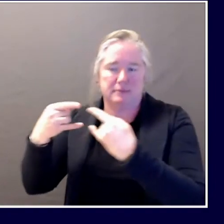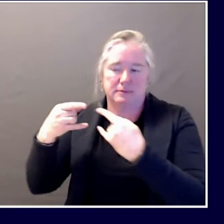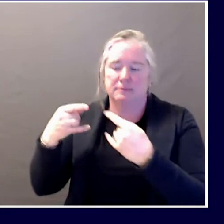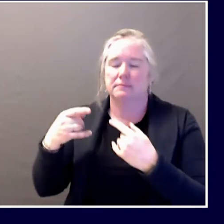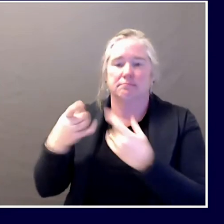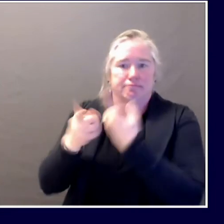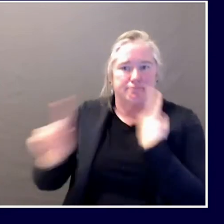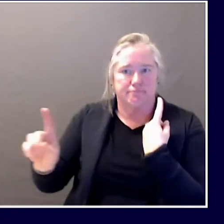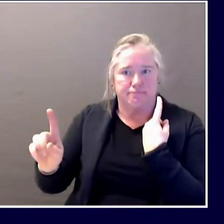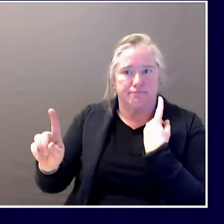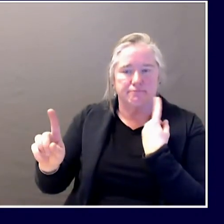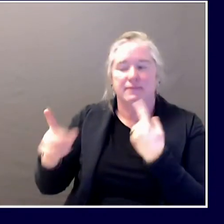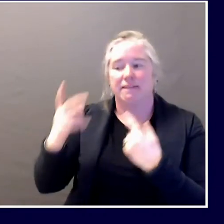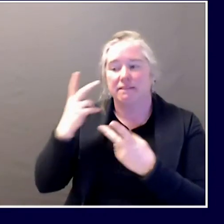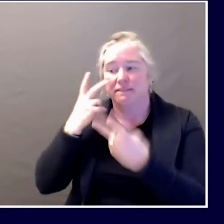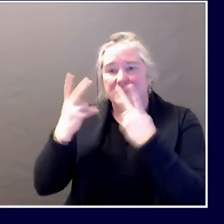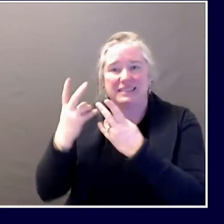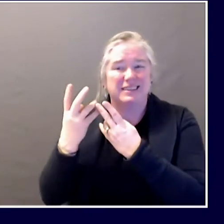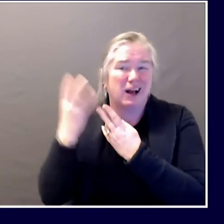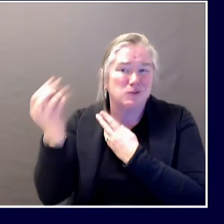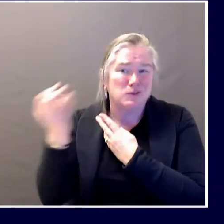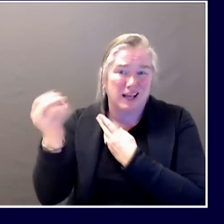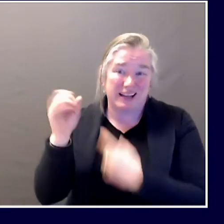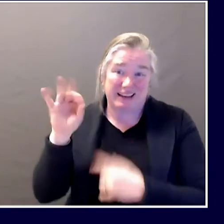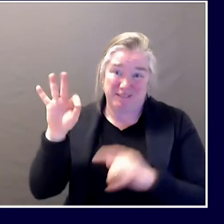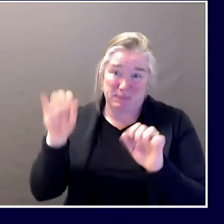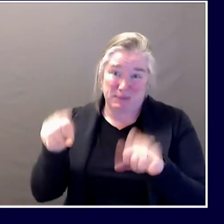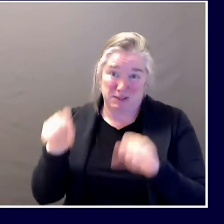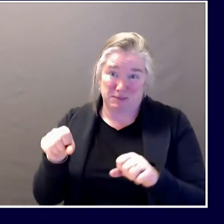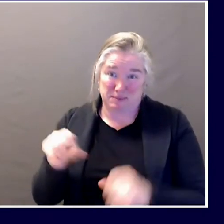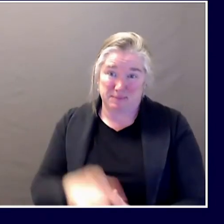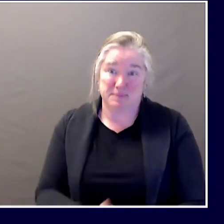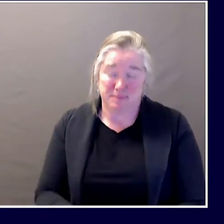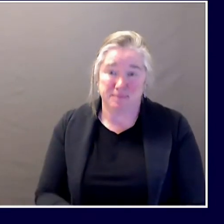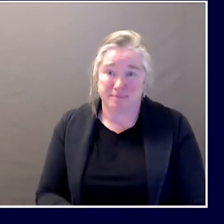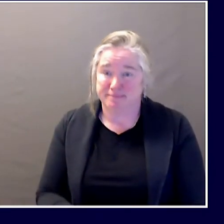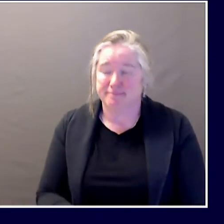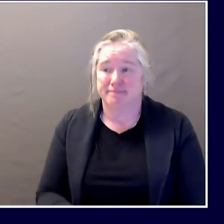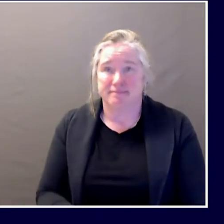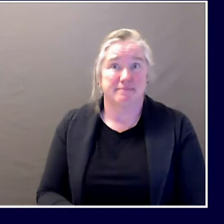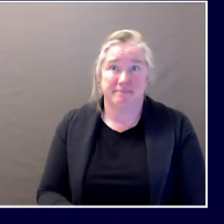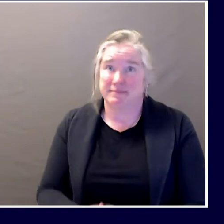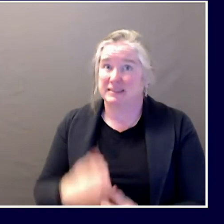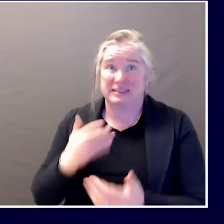distancing, and try to move the visit outside as much as possible.